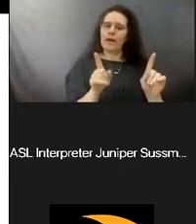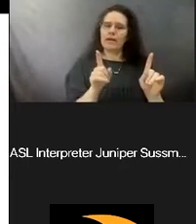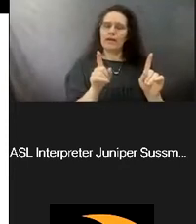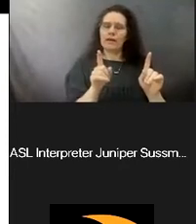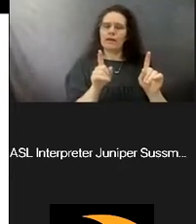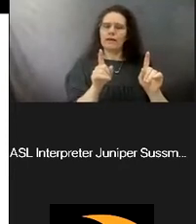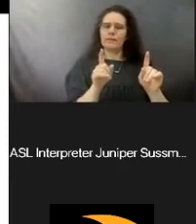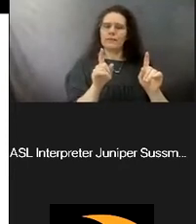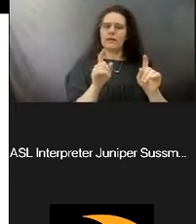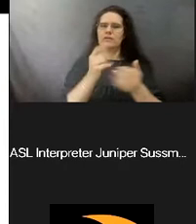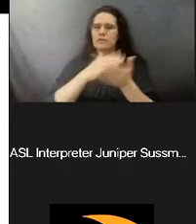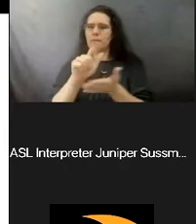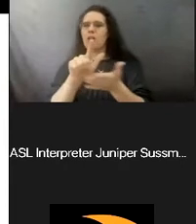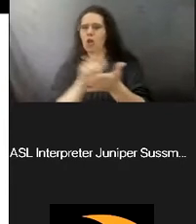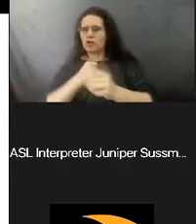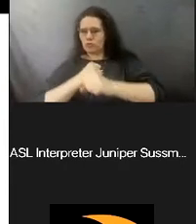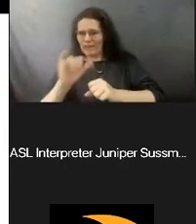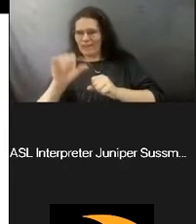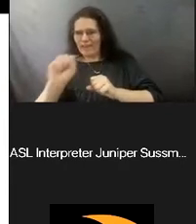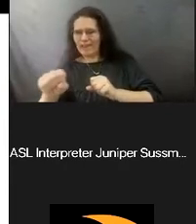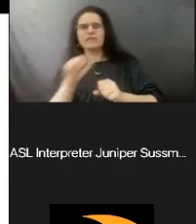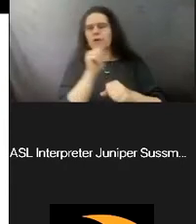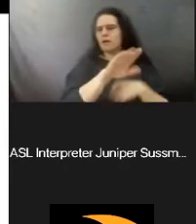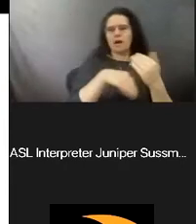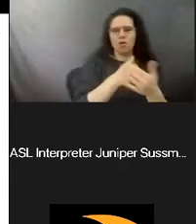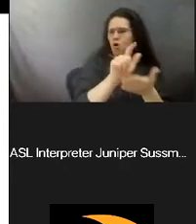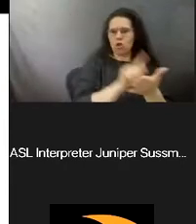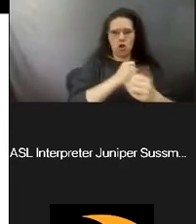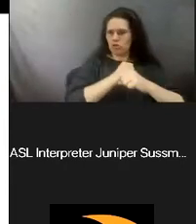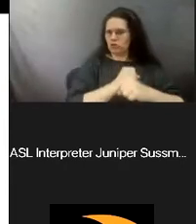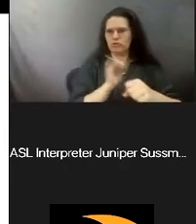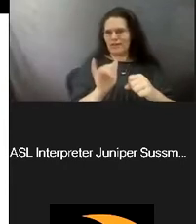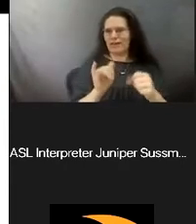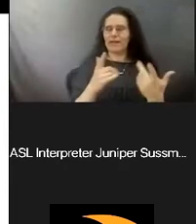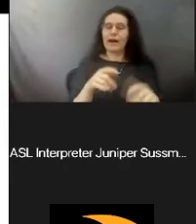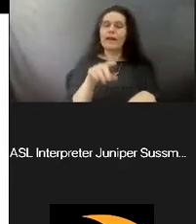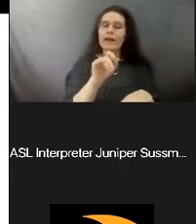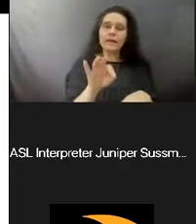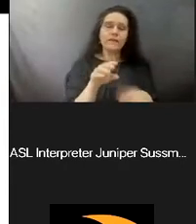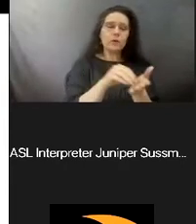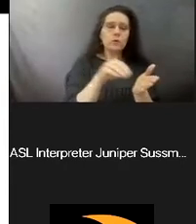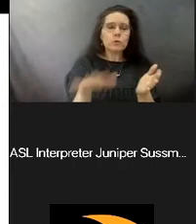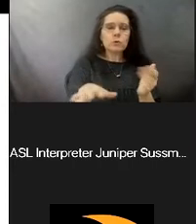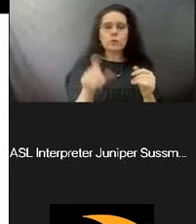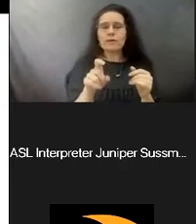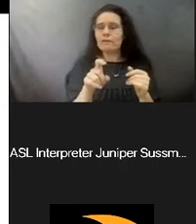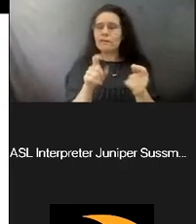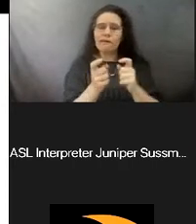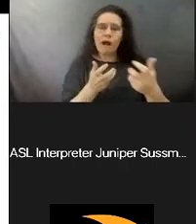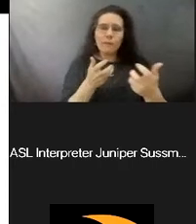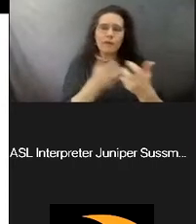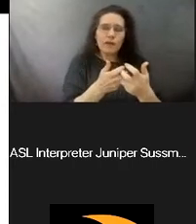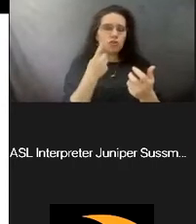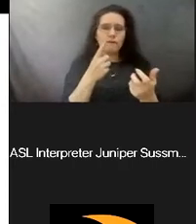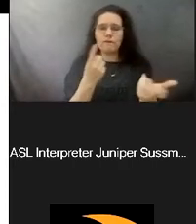these laws. So a student may need an accommodation for a disability in order to fully access their education,